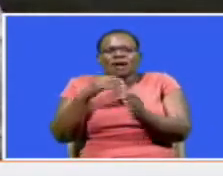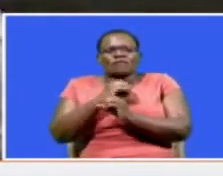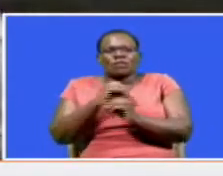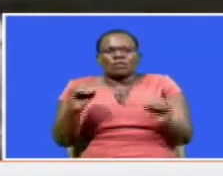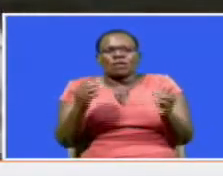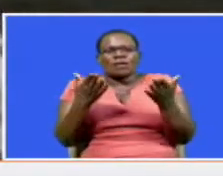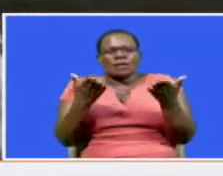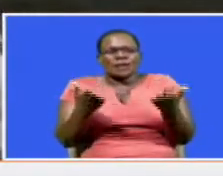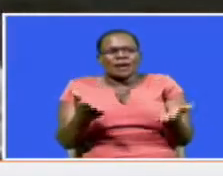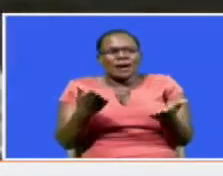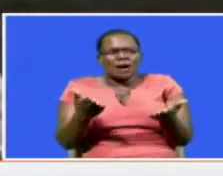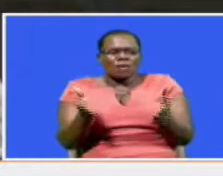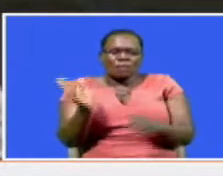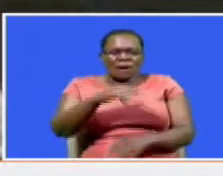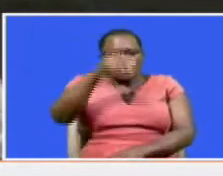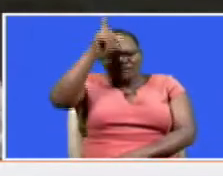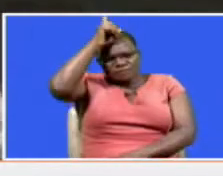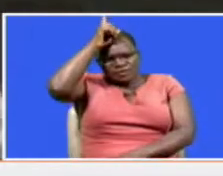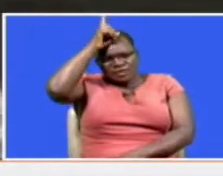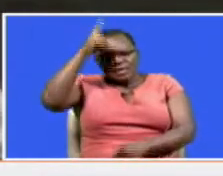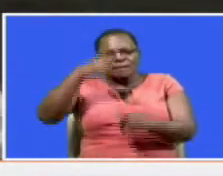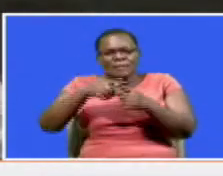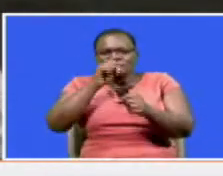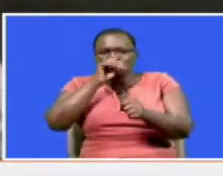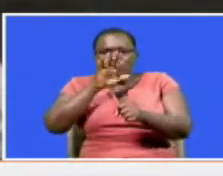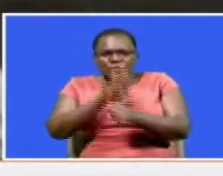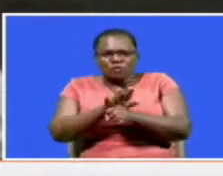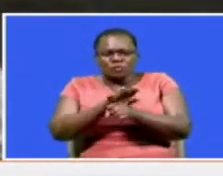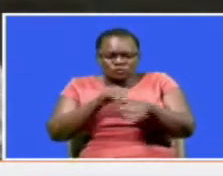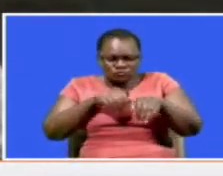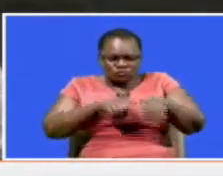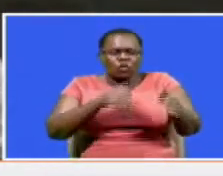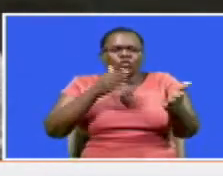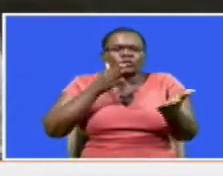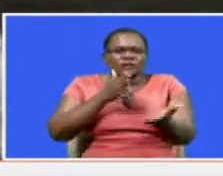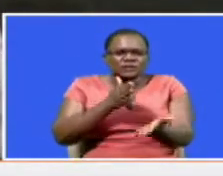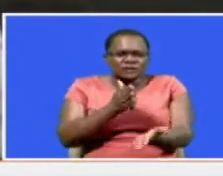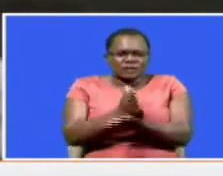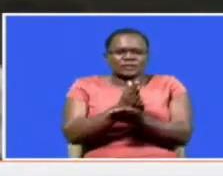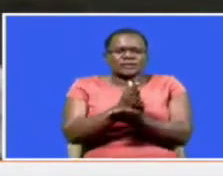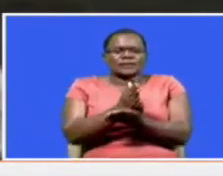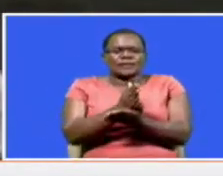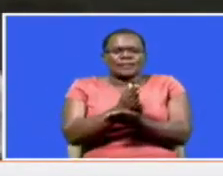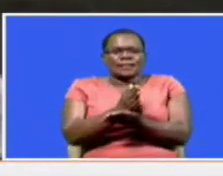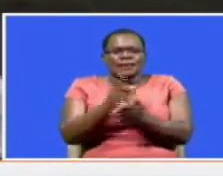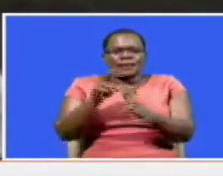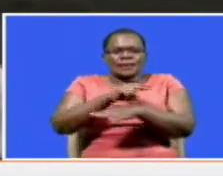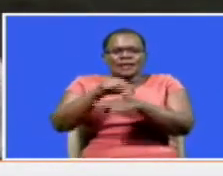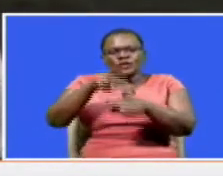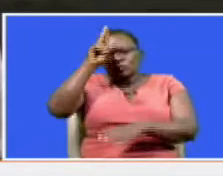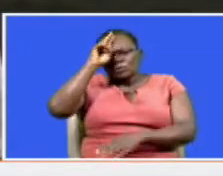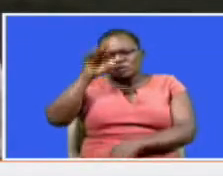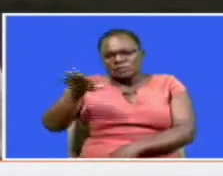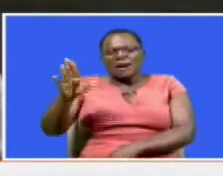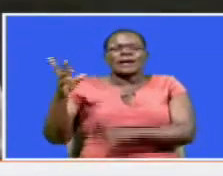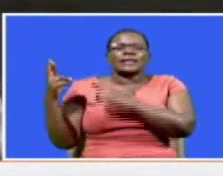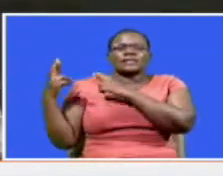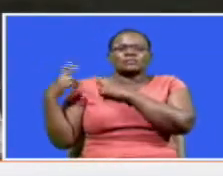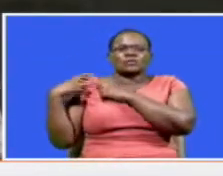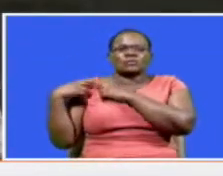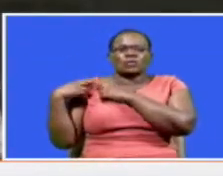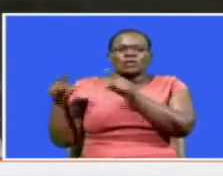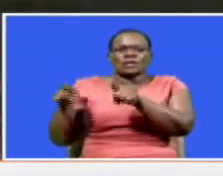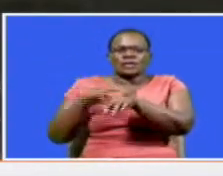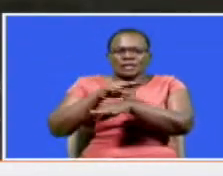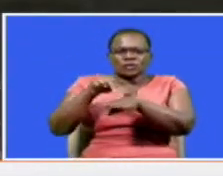since retreated back to the village, but has vowed to pursue justice, which lies with the National Police Service Commission and